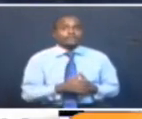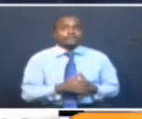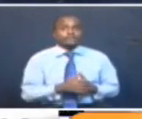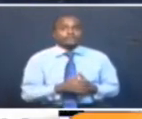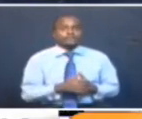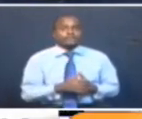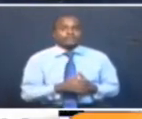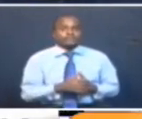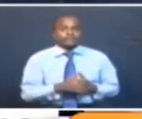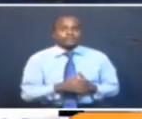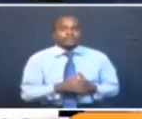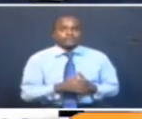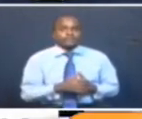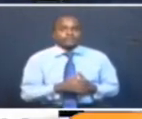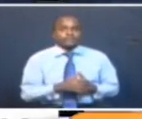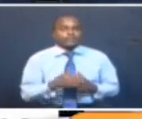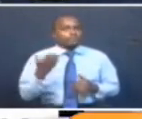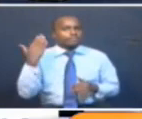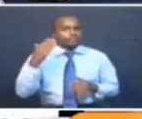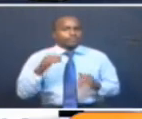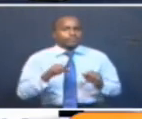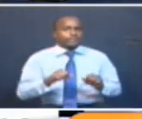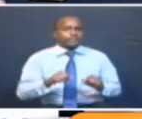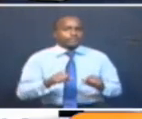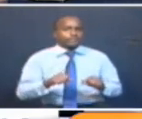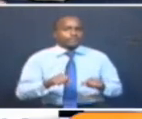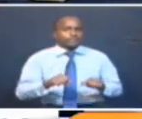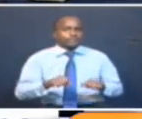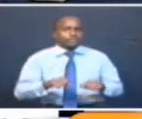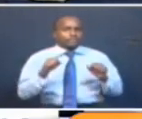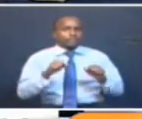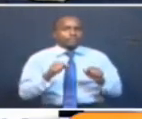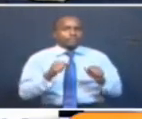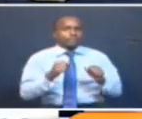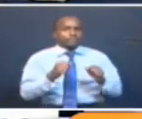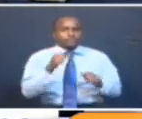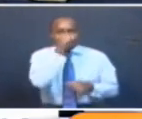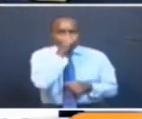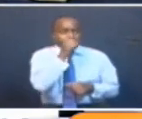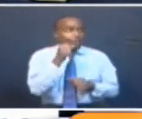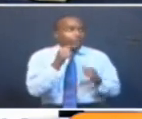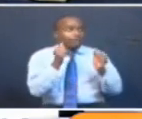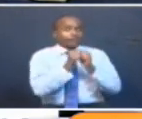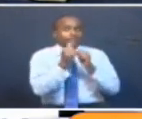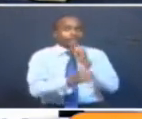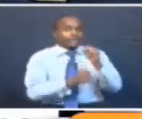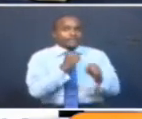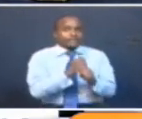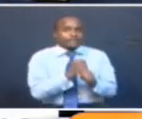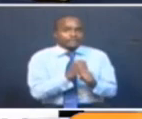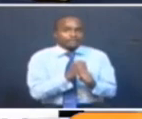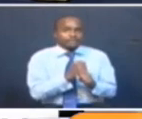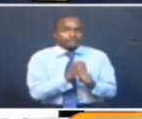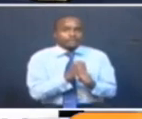see is because I was chairman for Street family, street children. Yeah. for 10 years. And I used to go into